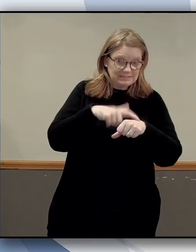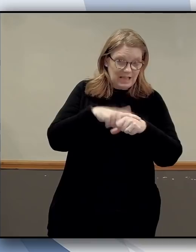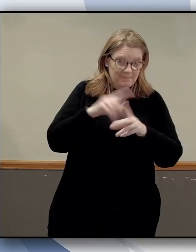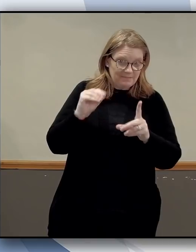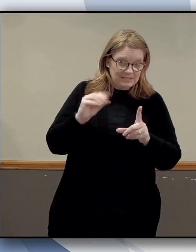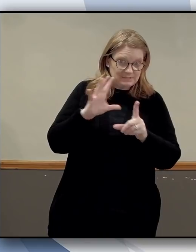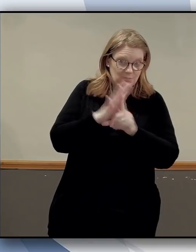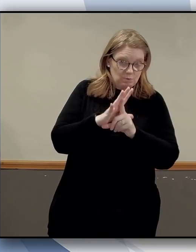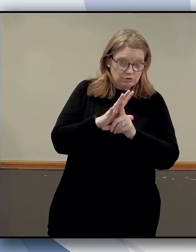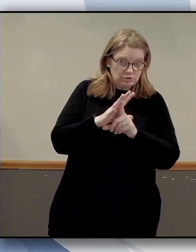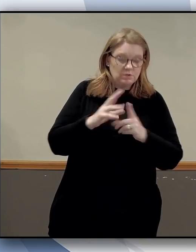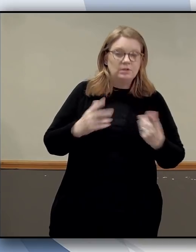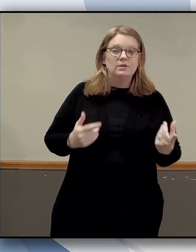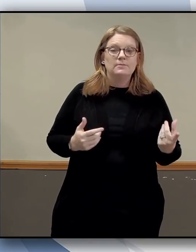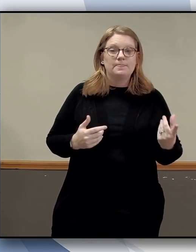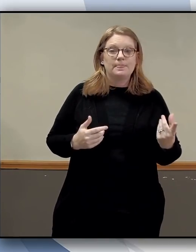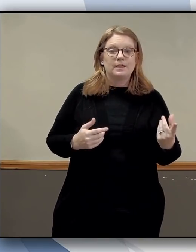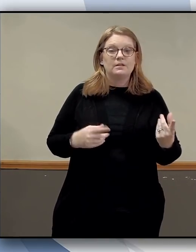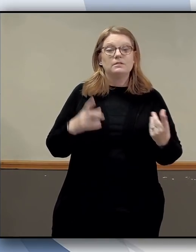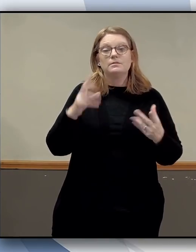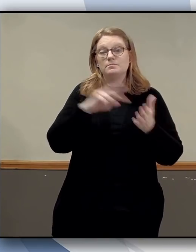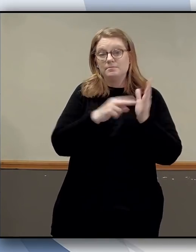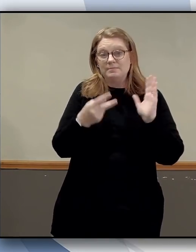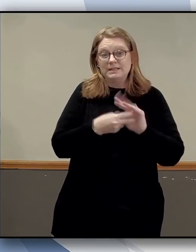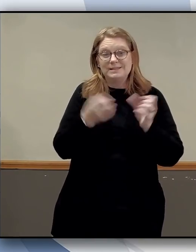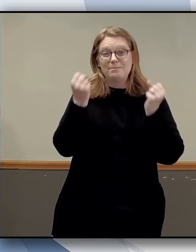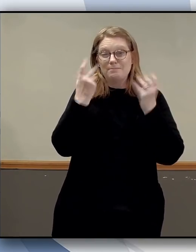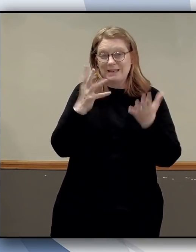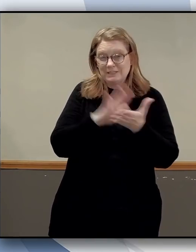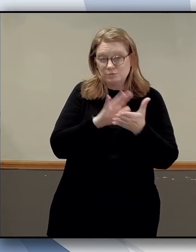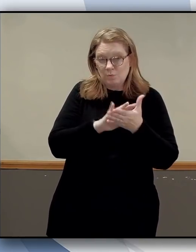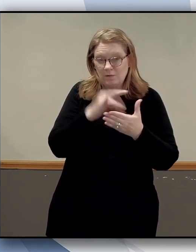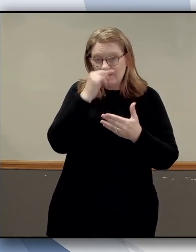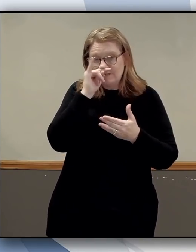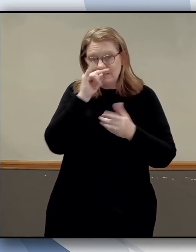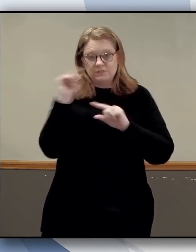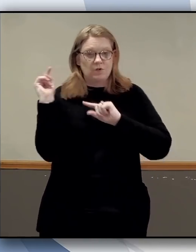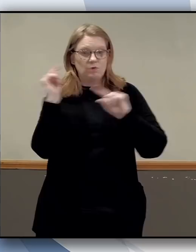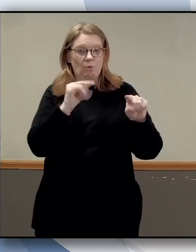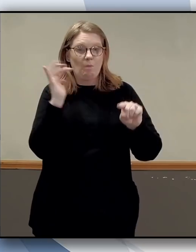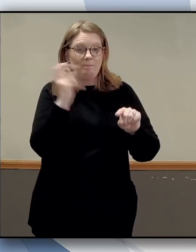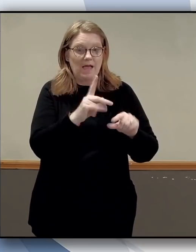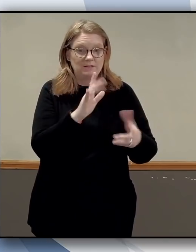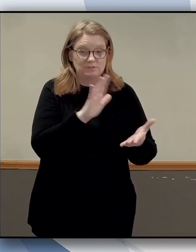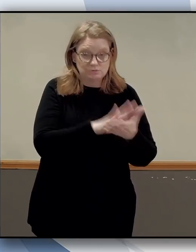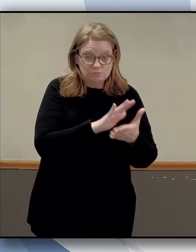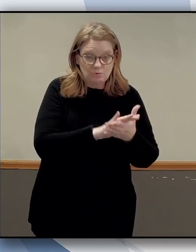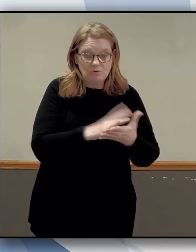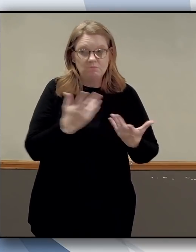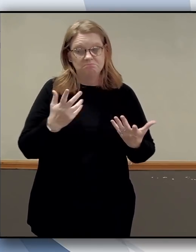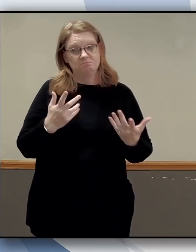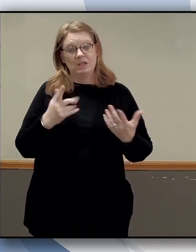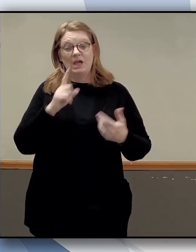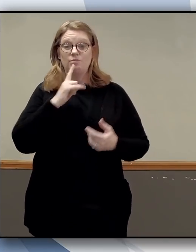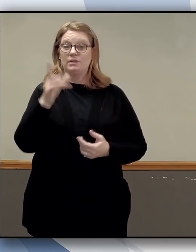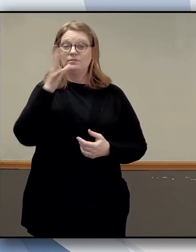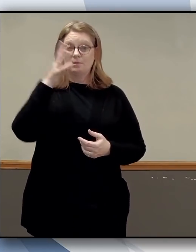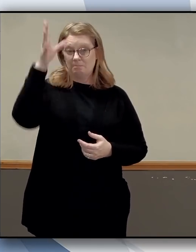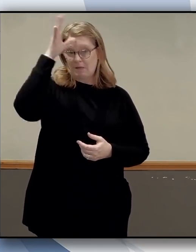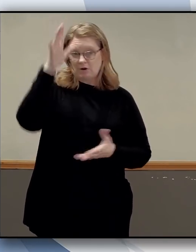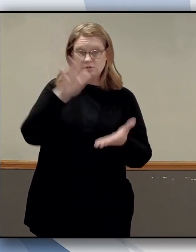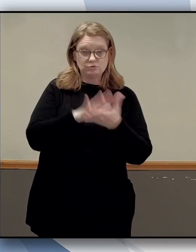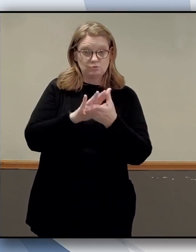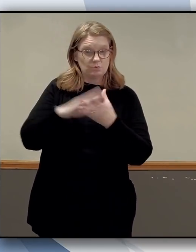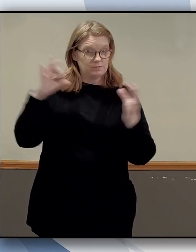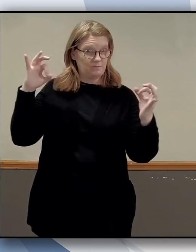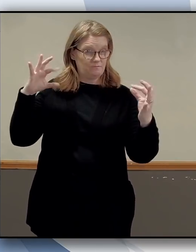exposure. This has allowed hundreds of school kids to get back into school. The feedback from parents and from schools on